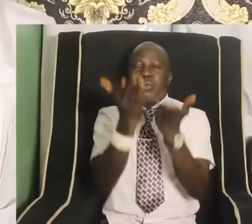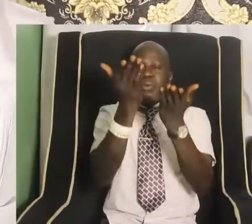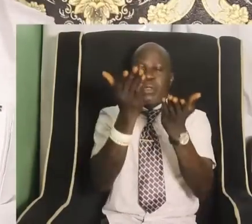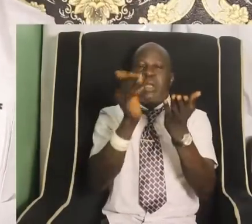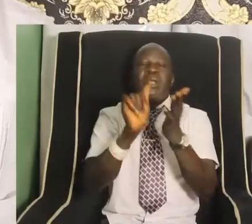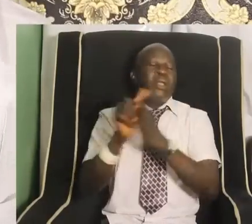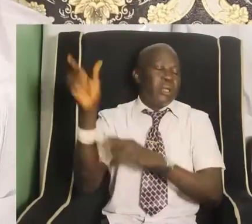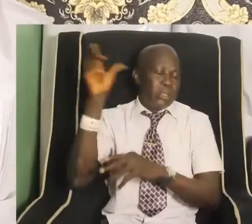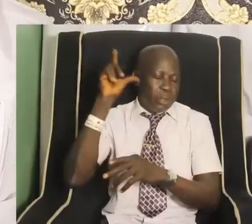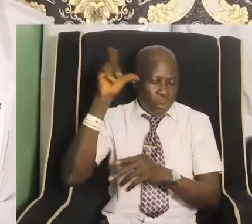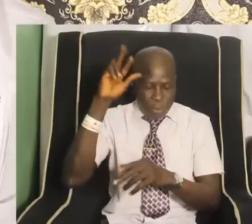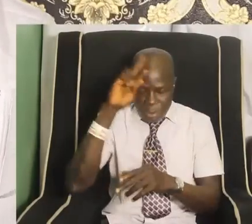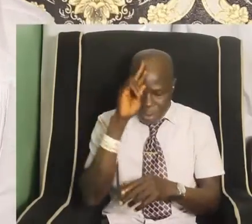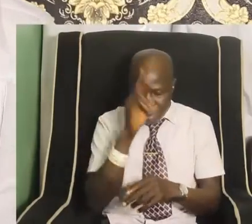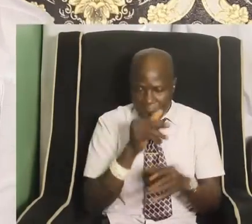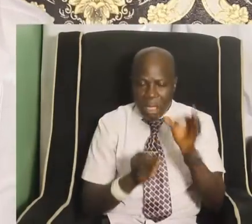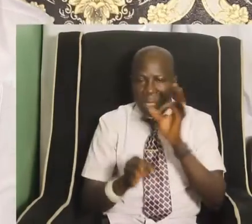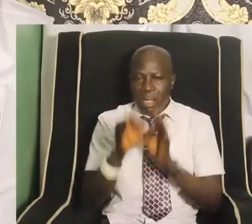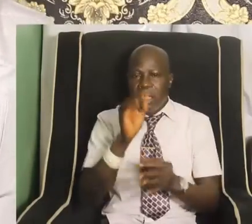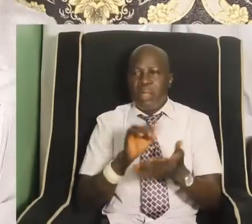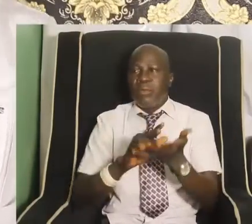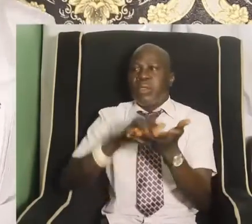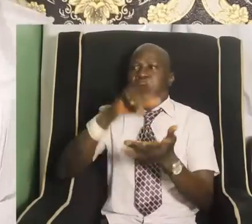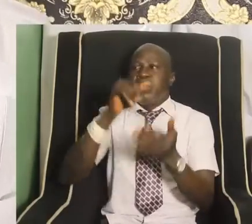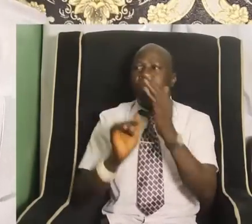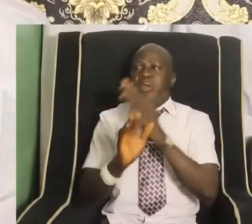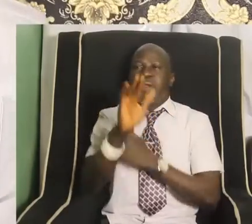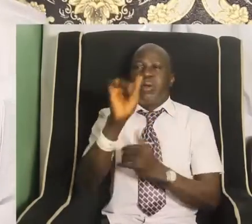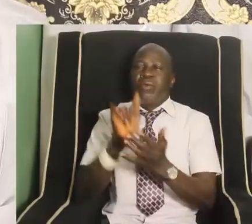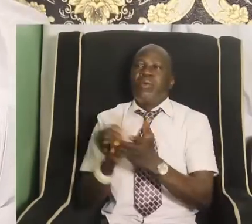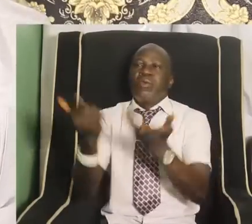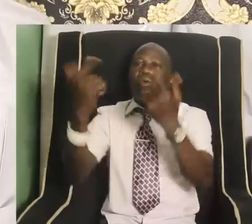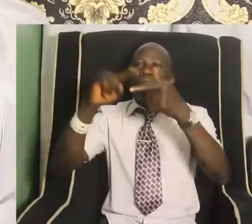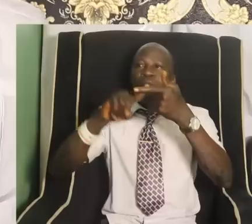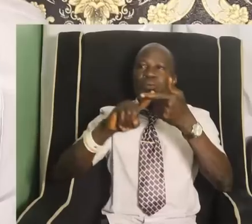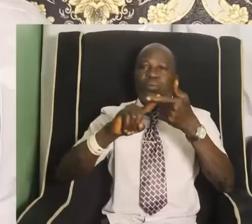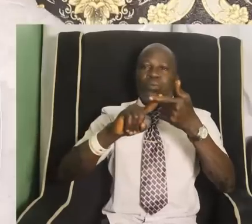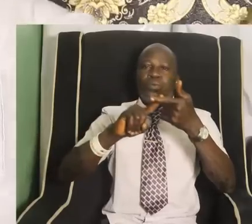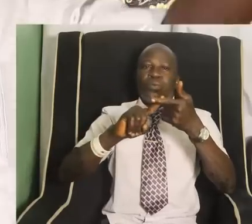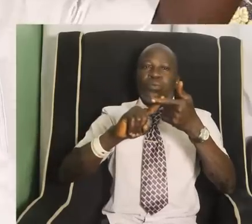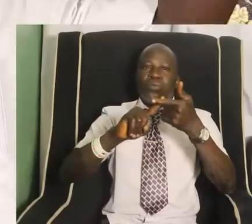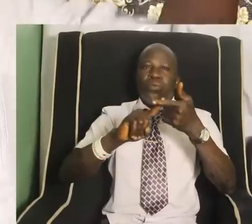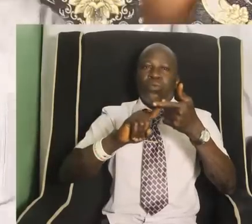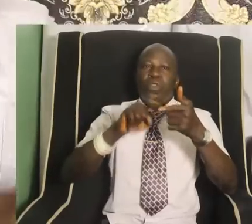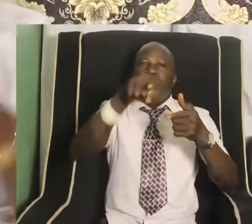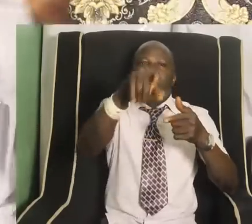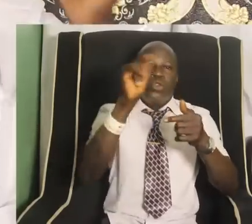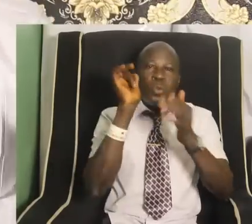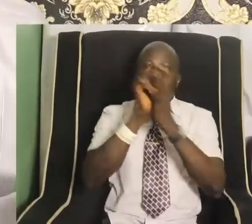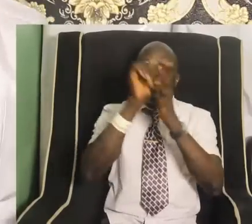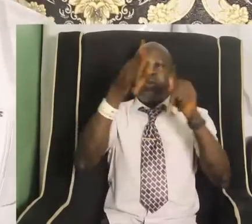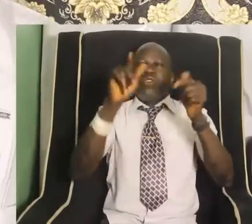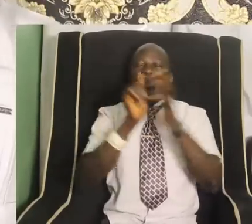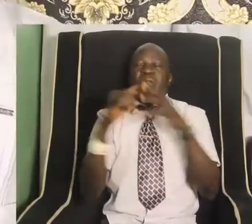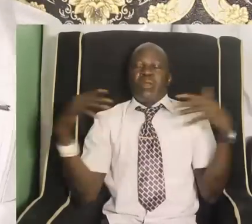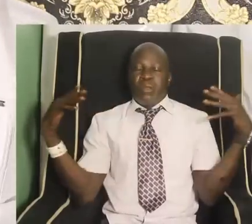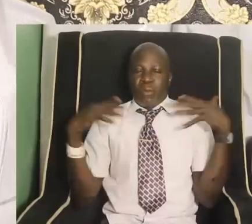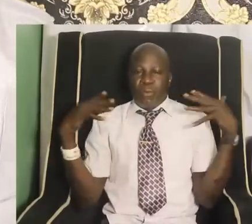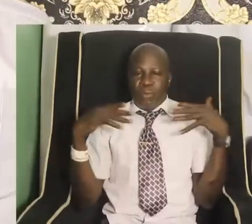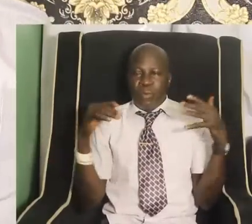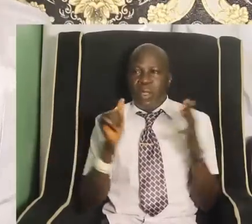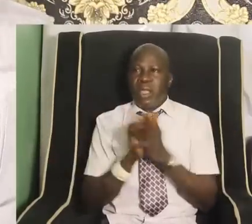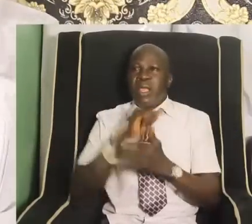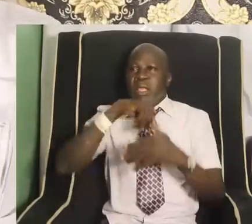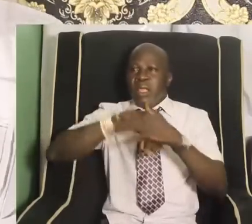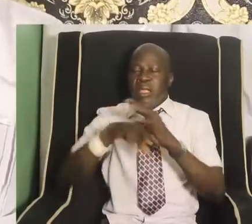Pa mi sa. Listen to me, yo, sir. Go along about data. Once the glory of God come, Uma by me. One will be marvel. What